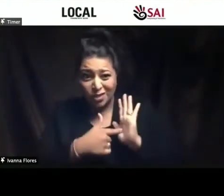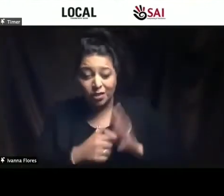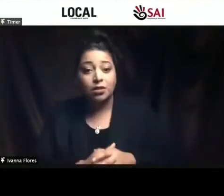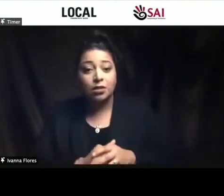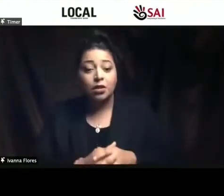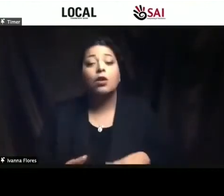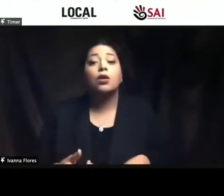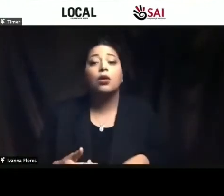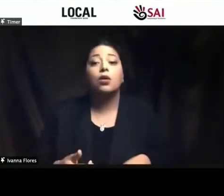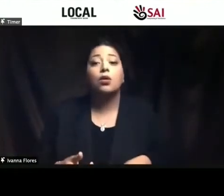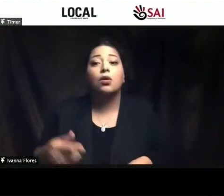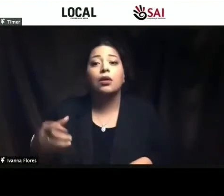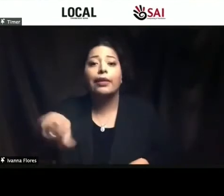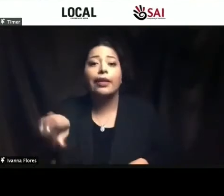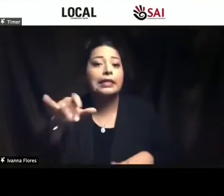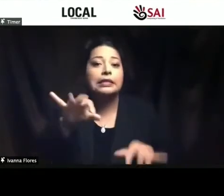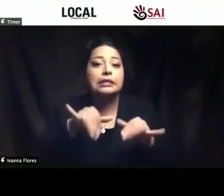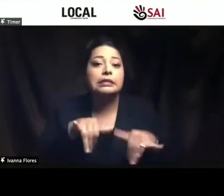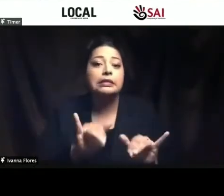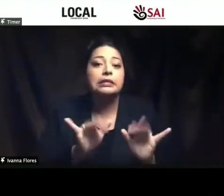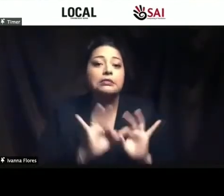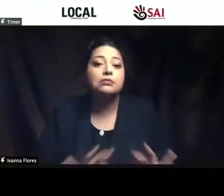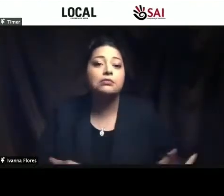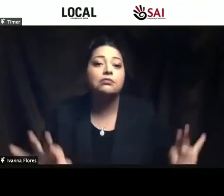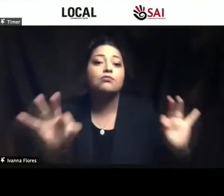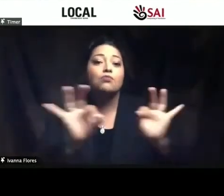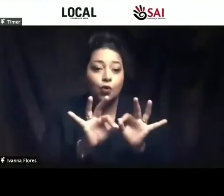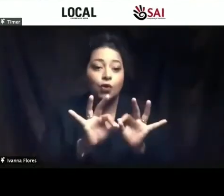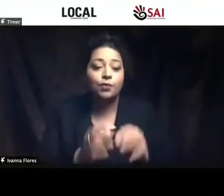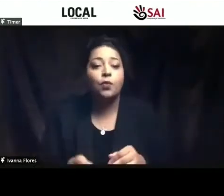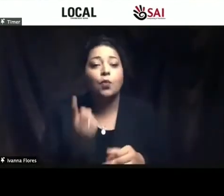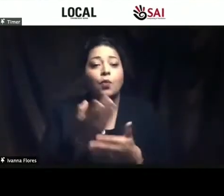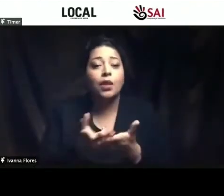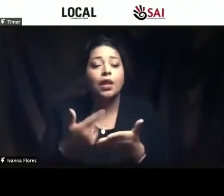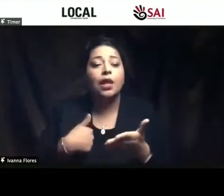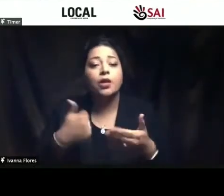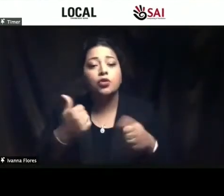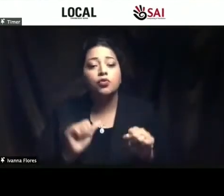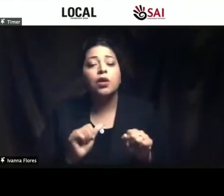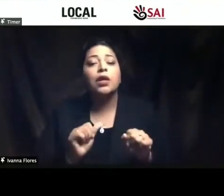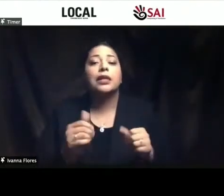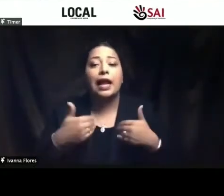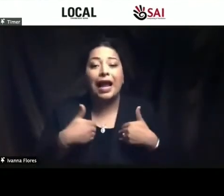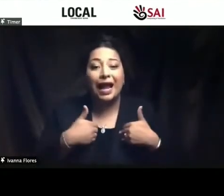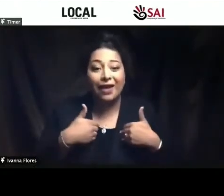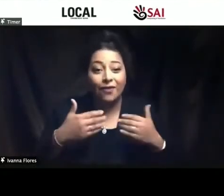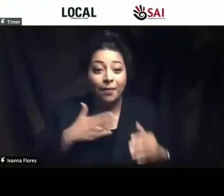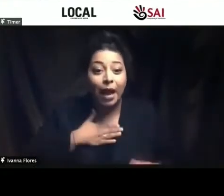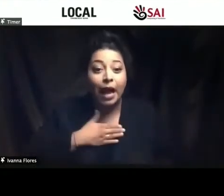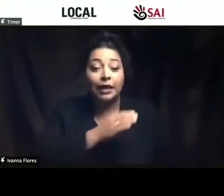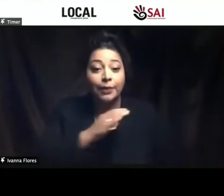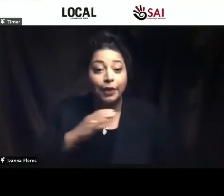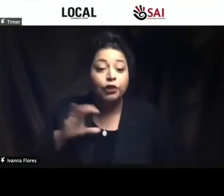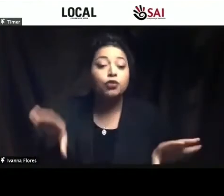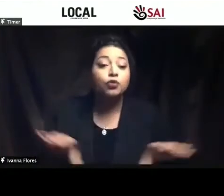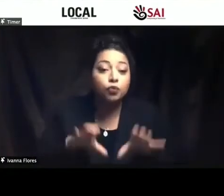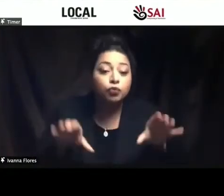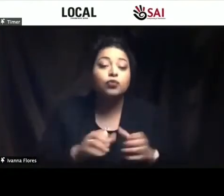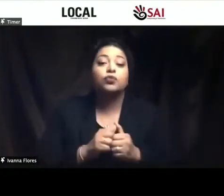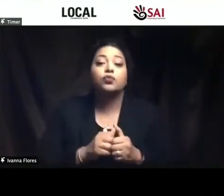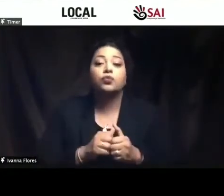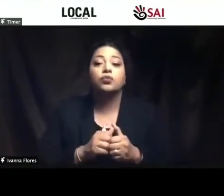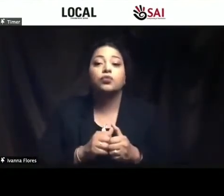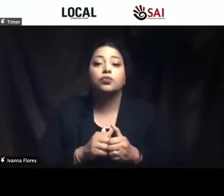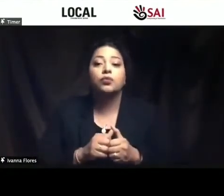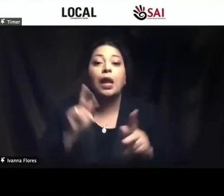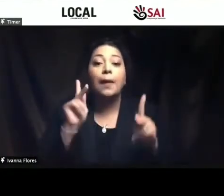they still matter. One of the things I tried to get the MLK Commission to do was like have a job fair within the commission.